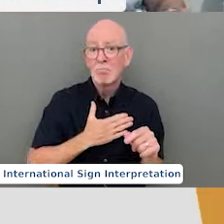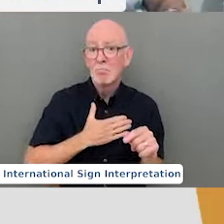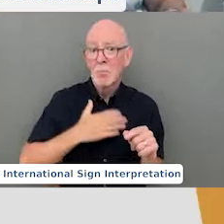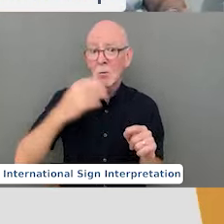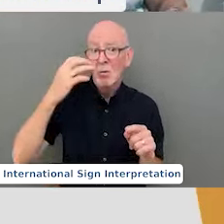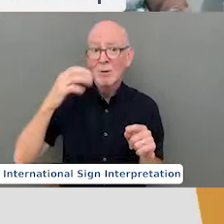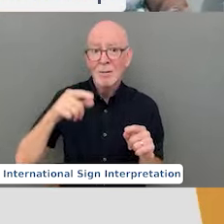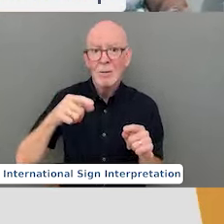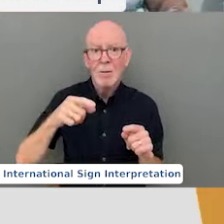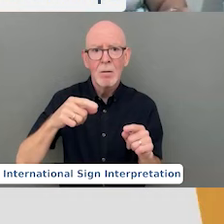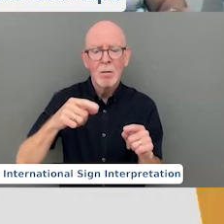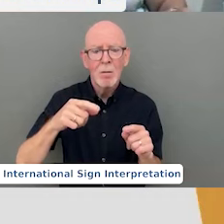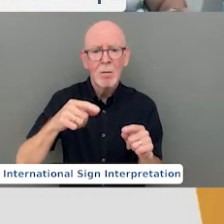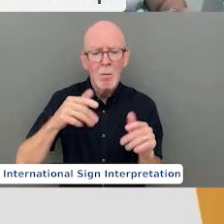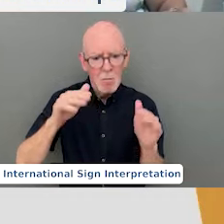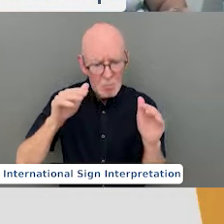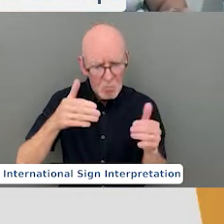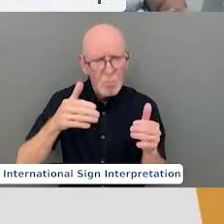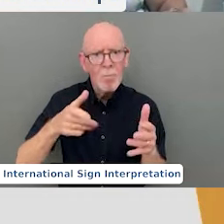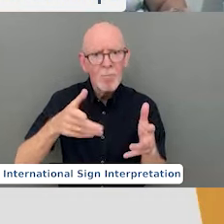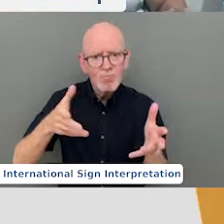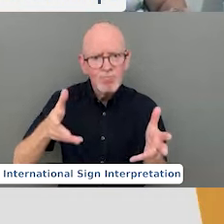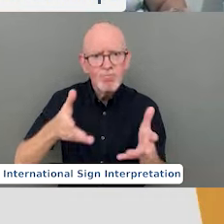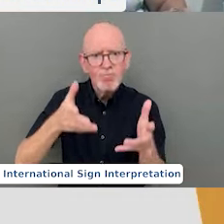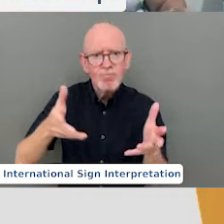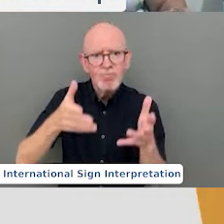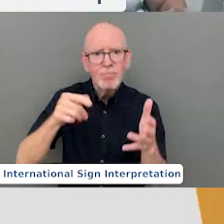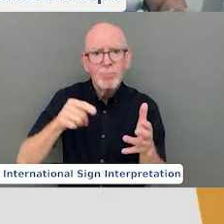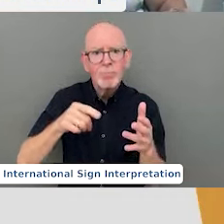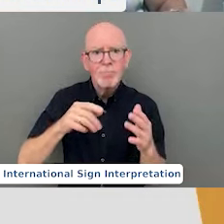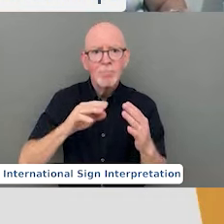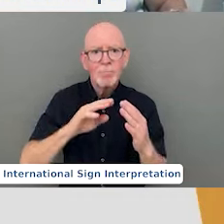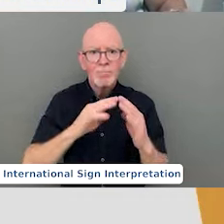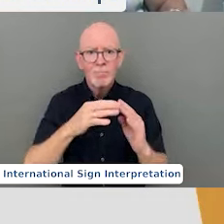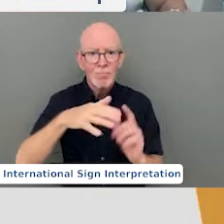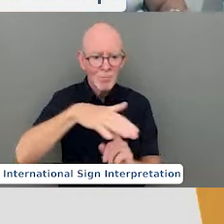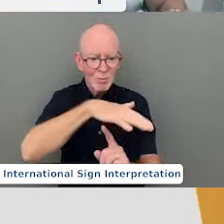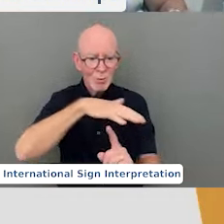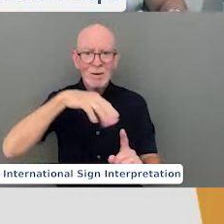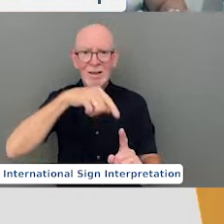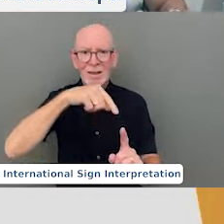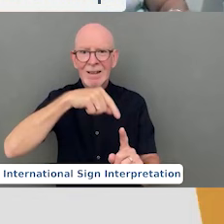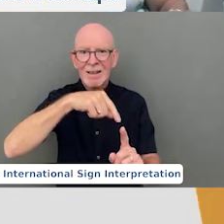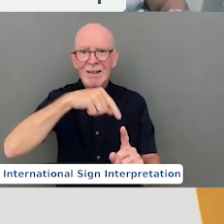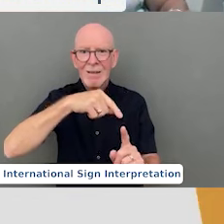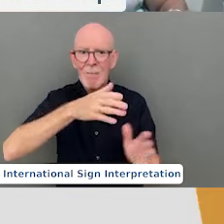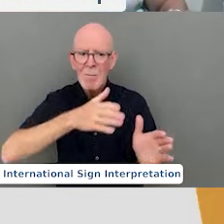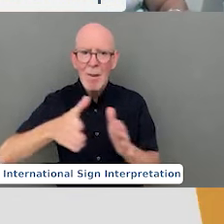However, we see that because our own government is